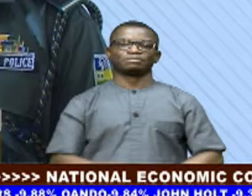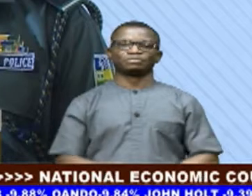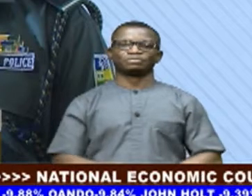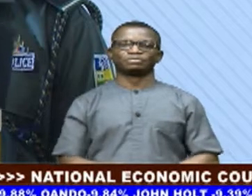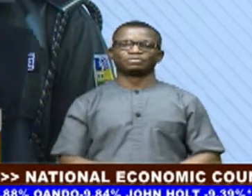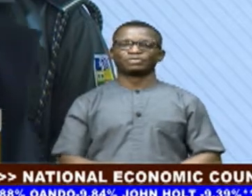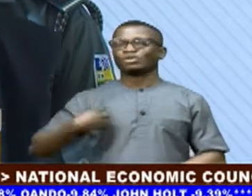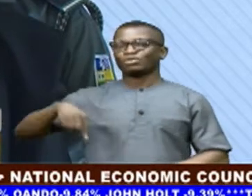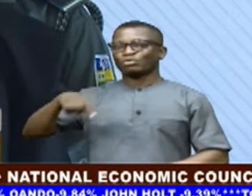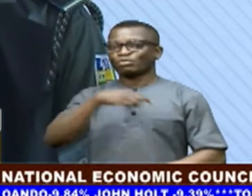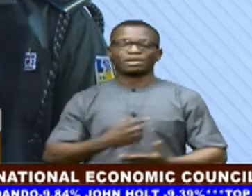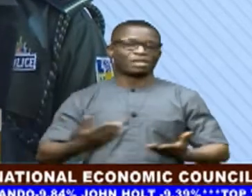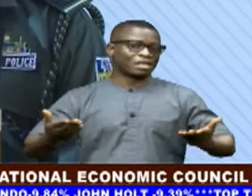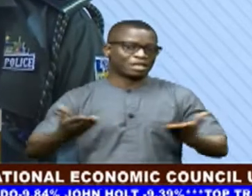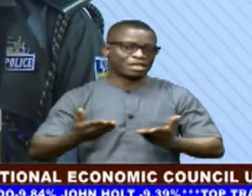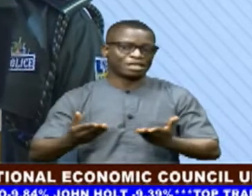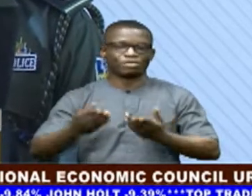we gather to honor